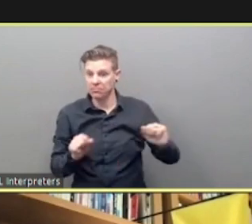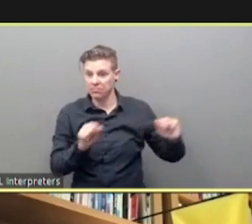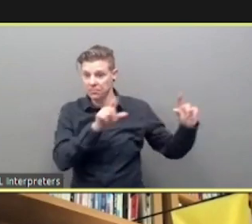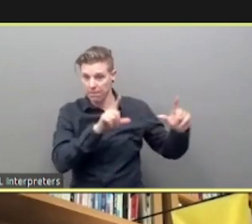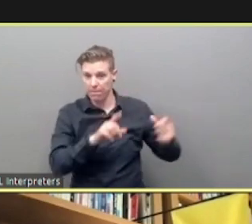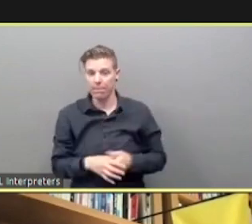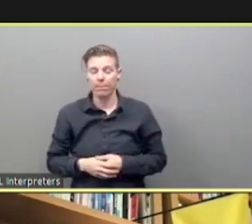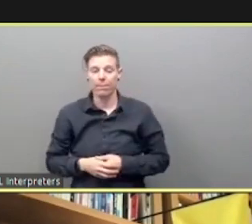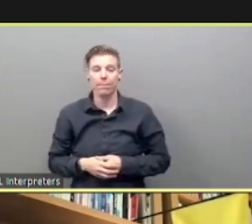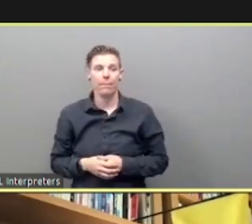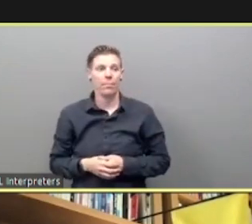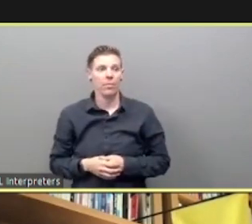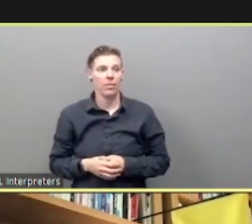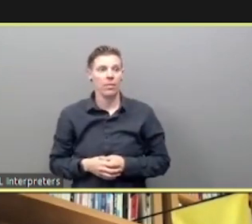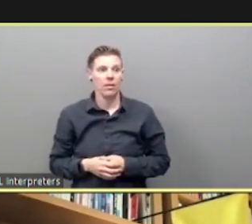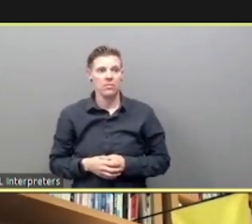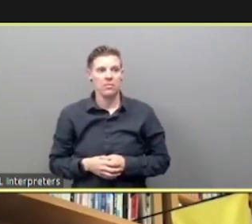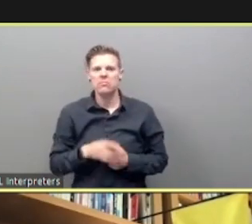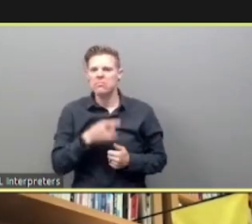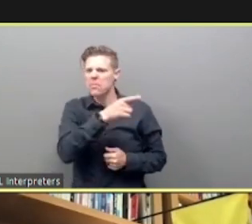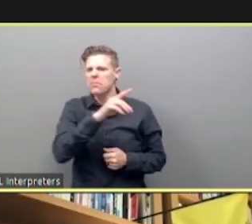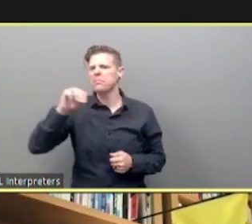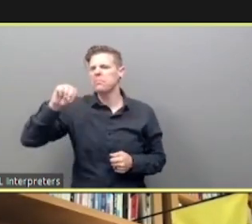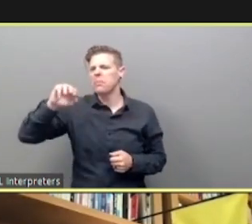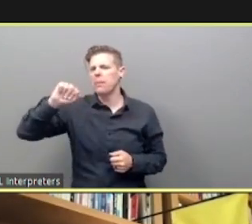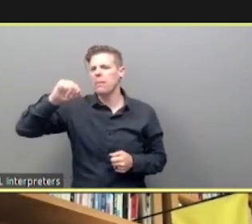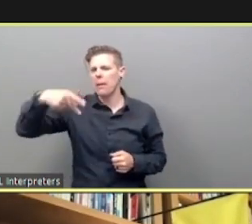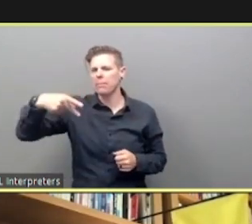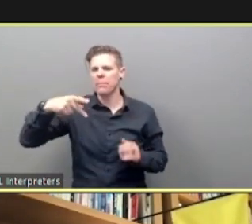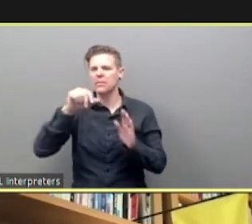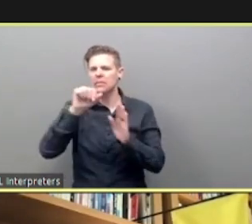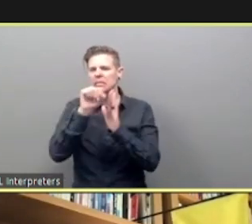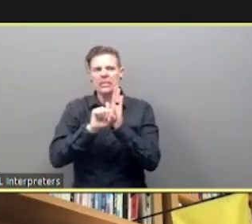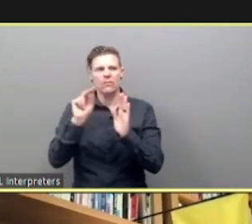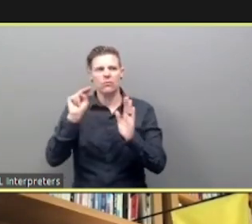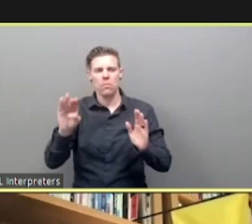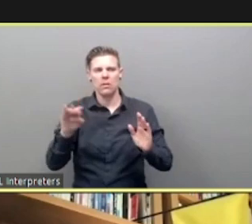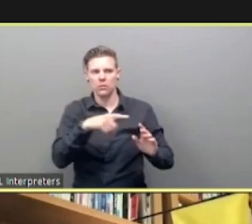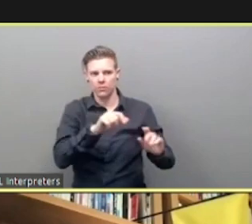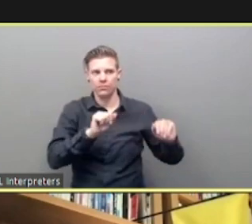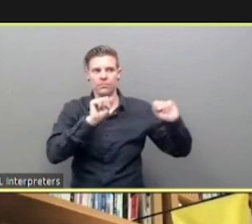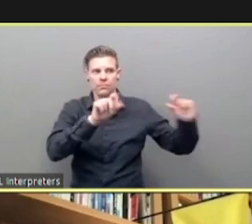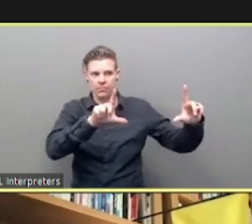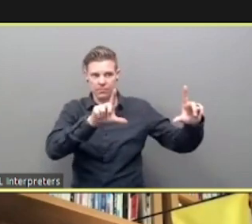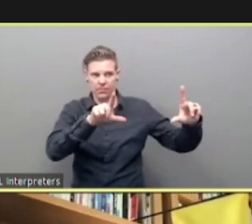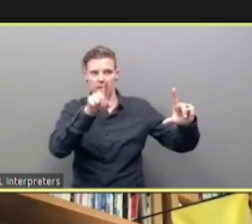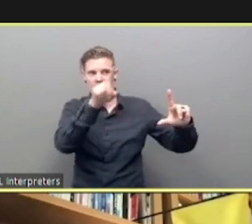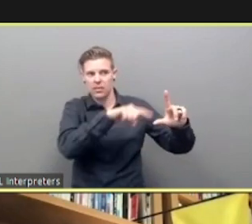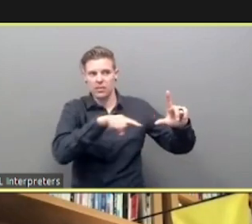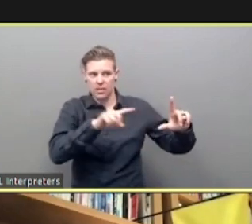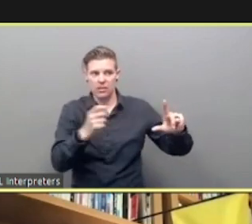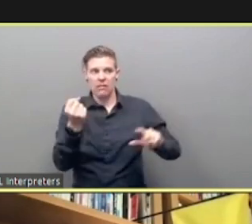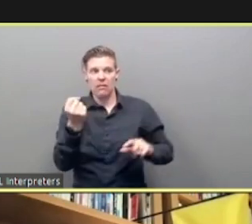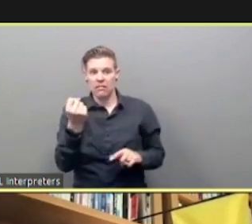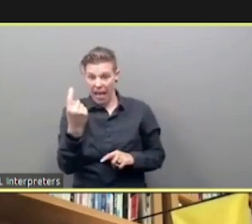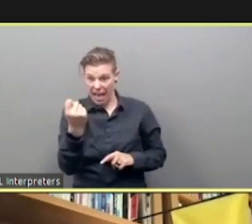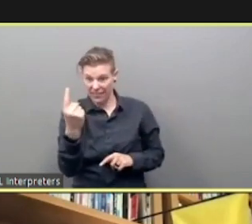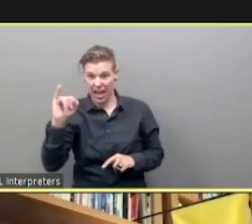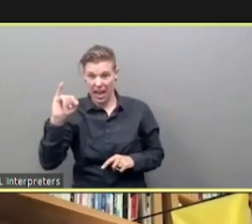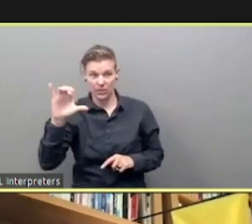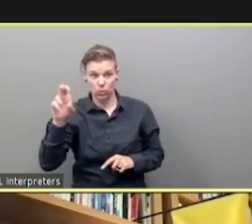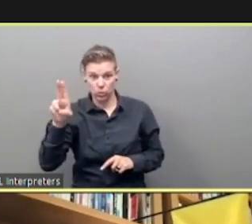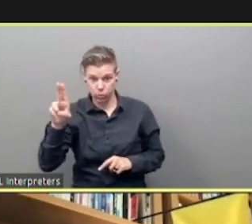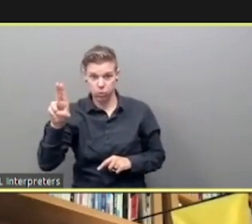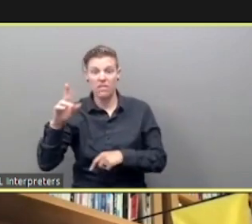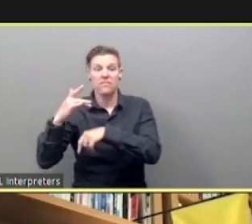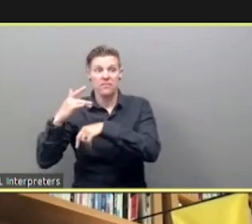These usual maps, I think we're back to the worst we've been with only 11 ICU beds available as of first thing this